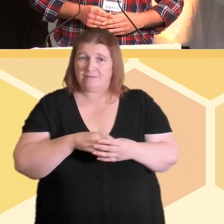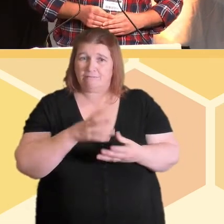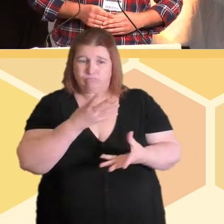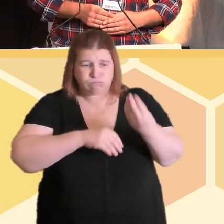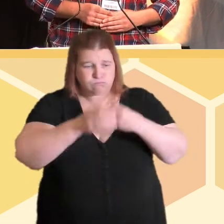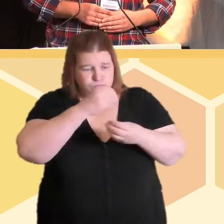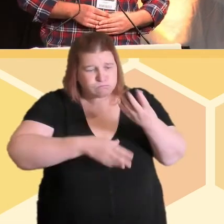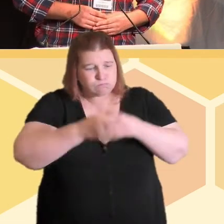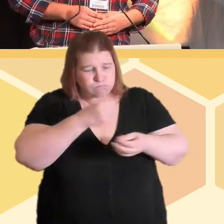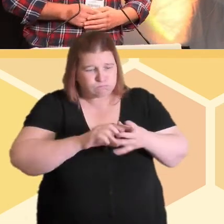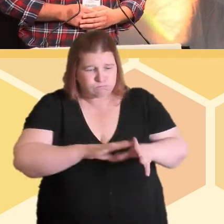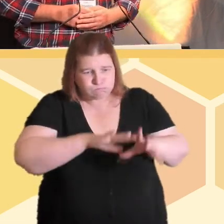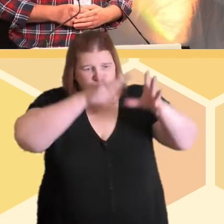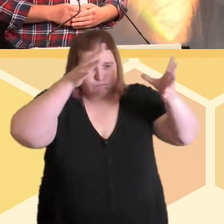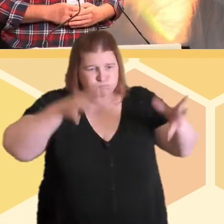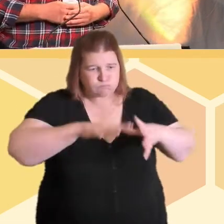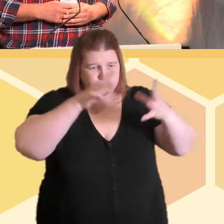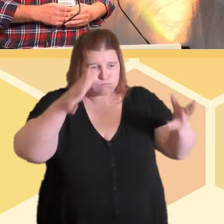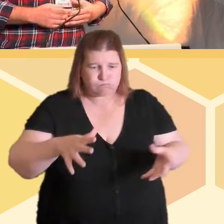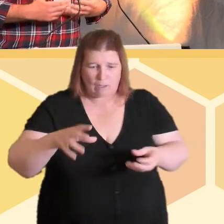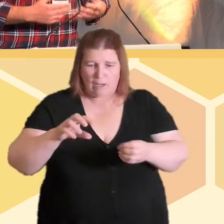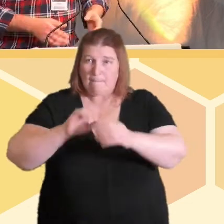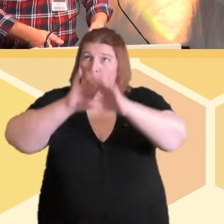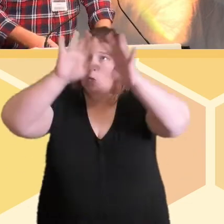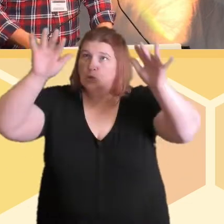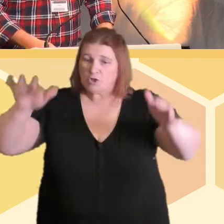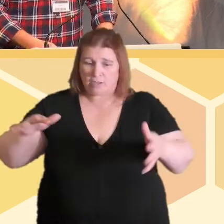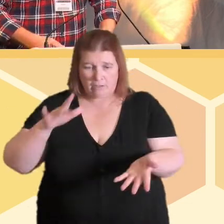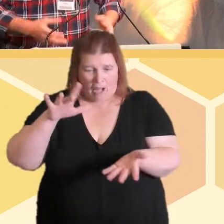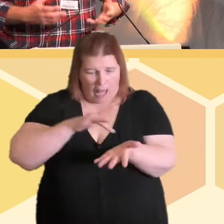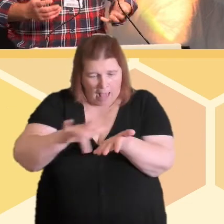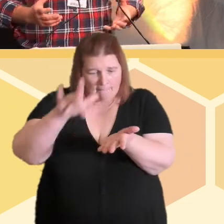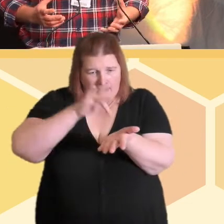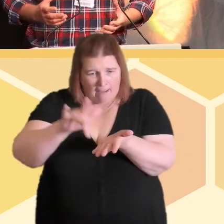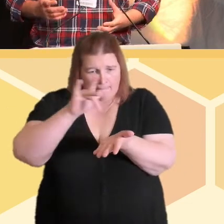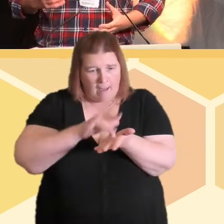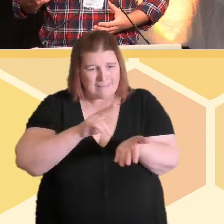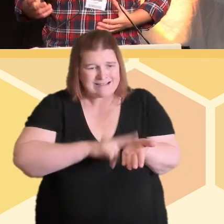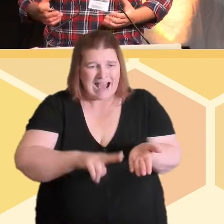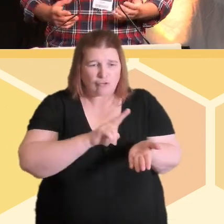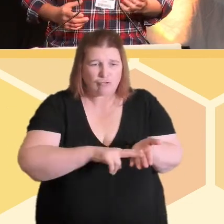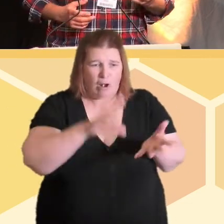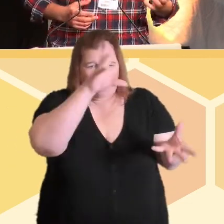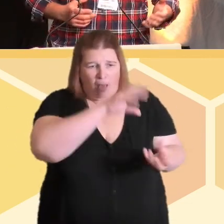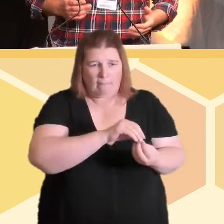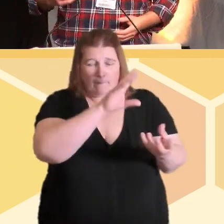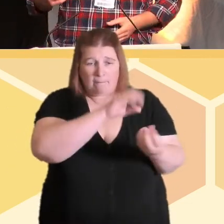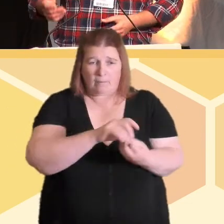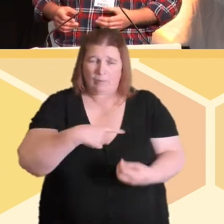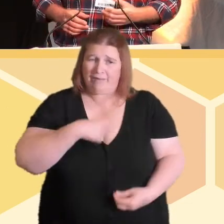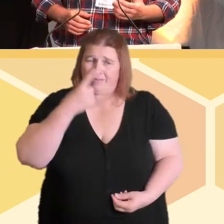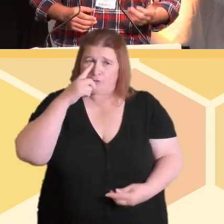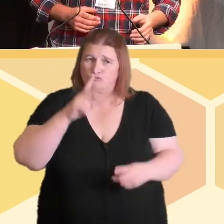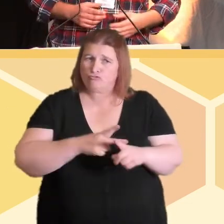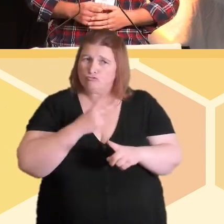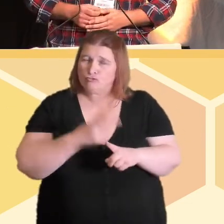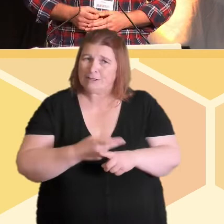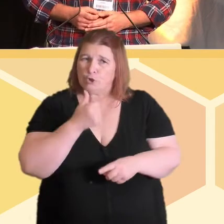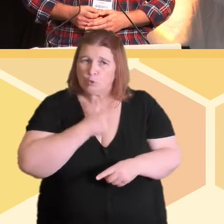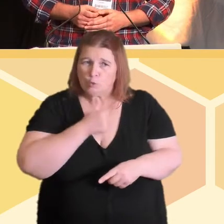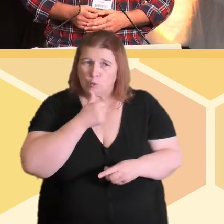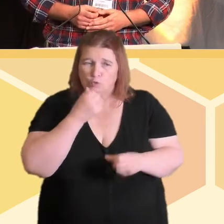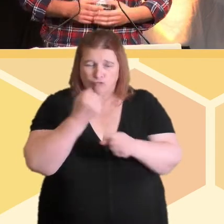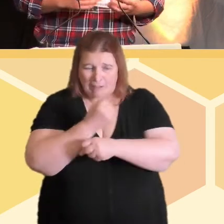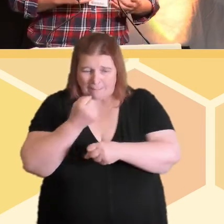the pollution of natural resources. We can all in some way refuse, reduce, reuse, recycle, and